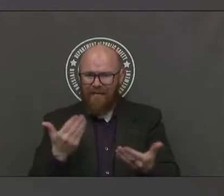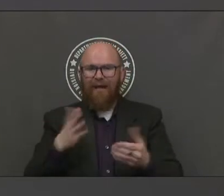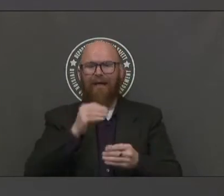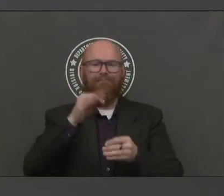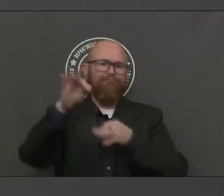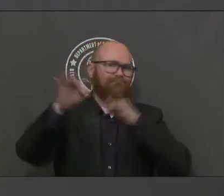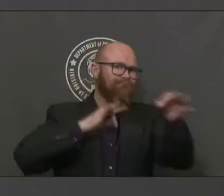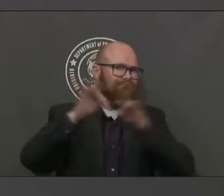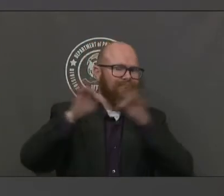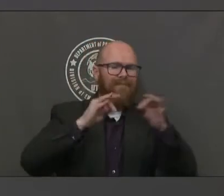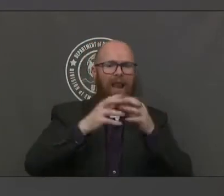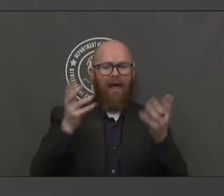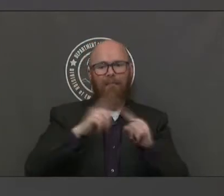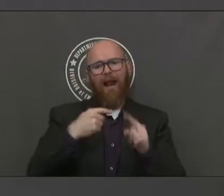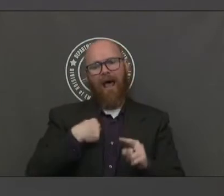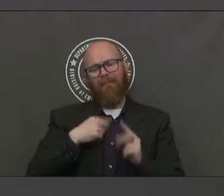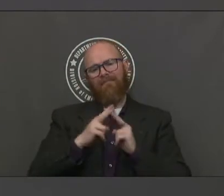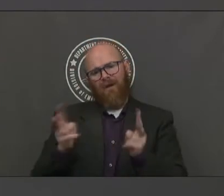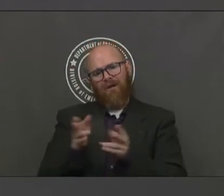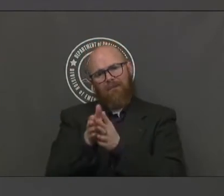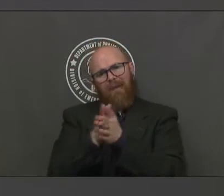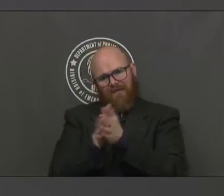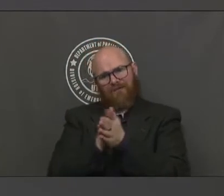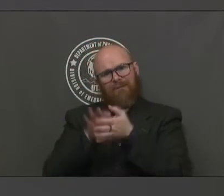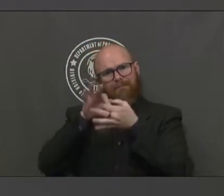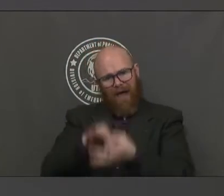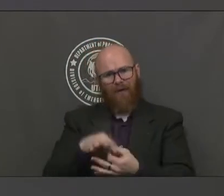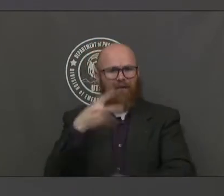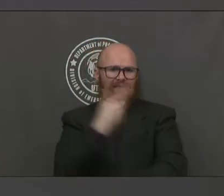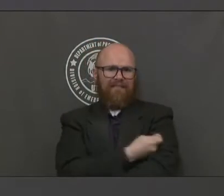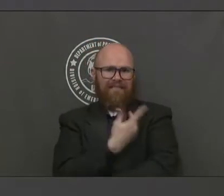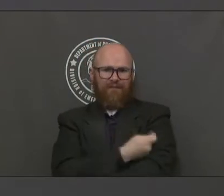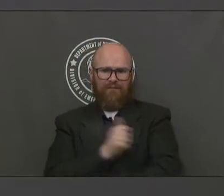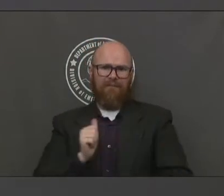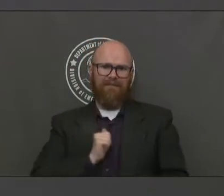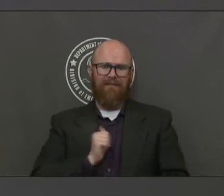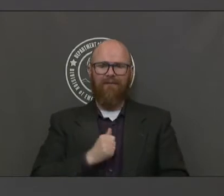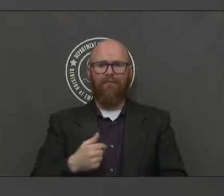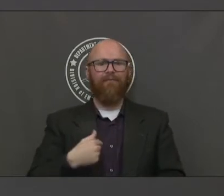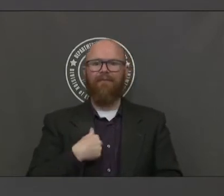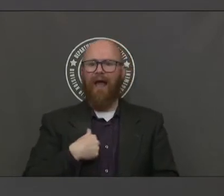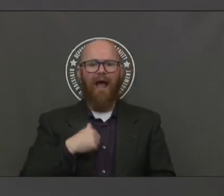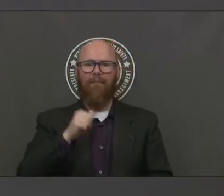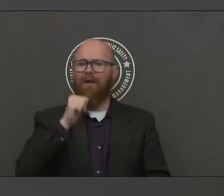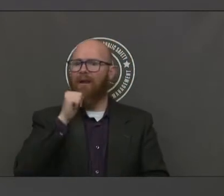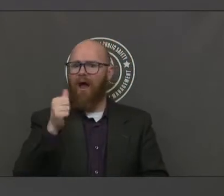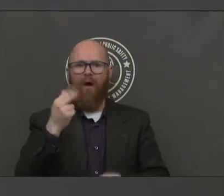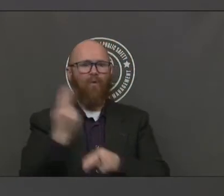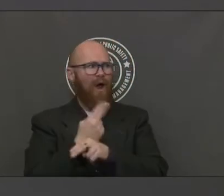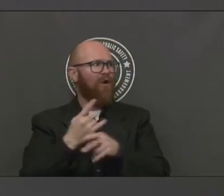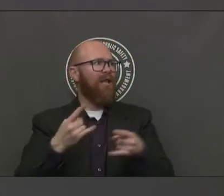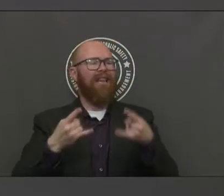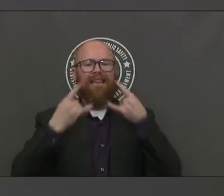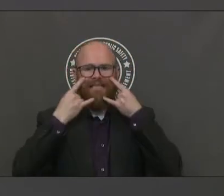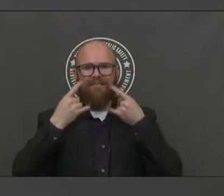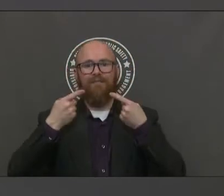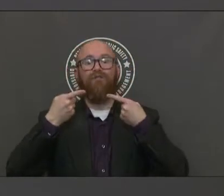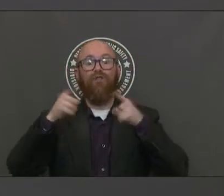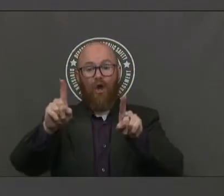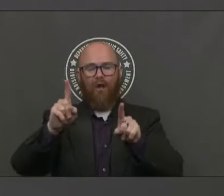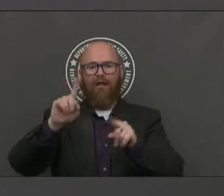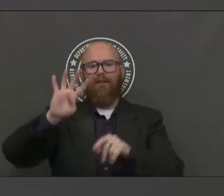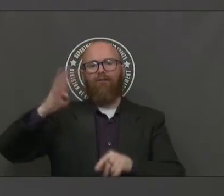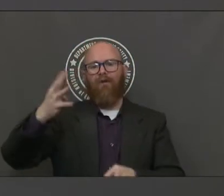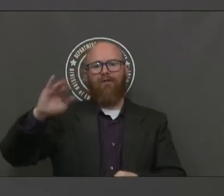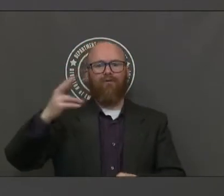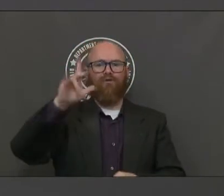much, but it's something I'm very passionate about. I'm telling you, I'm not going to be wearing this on the 4th of July, and I'm going to